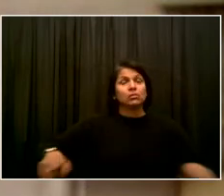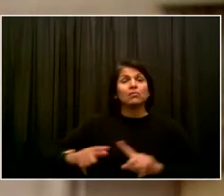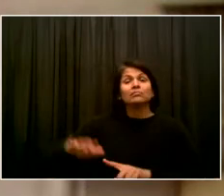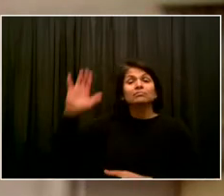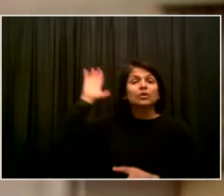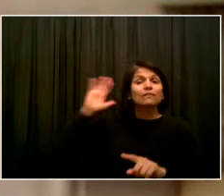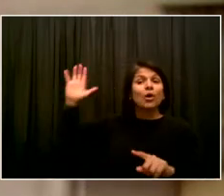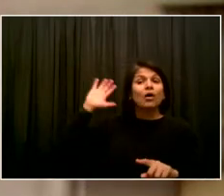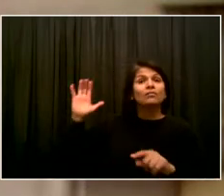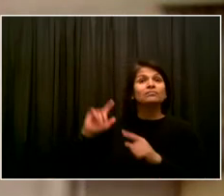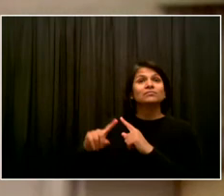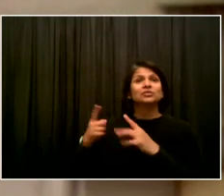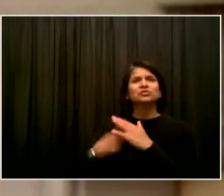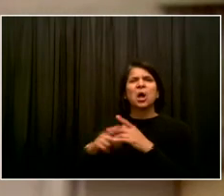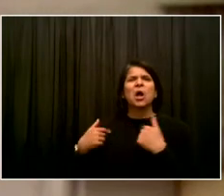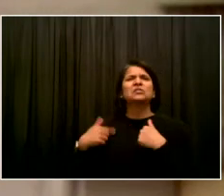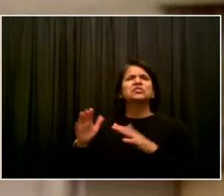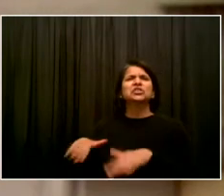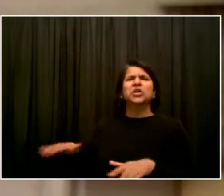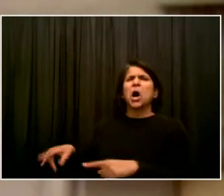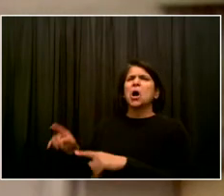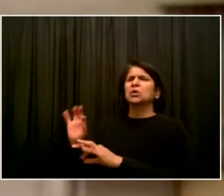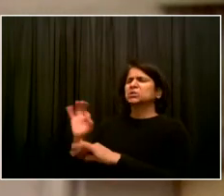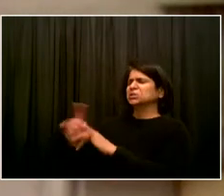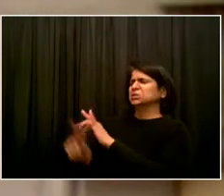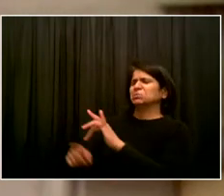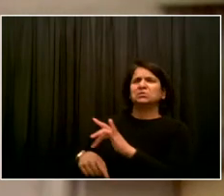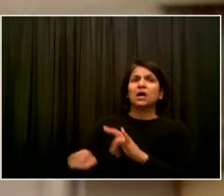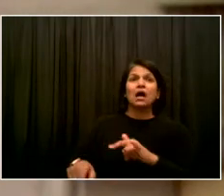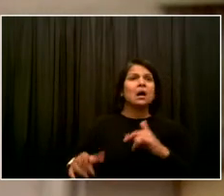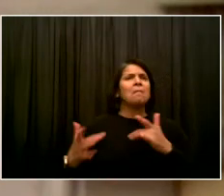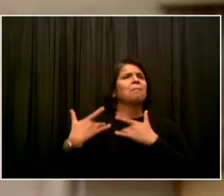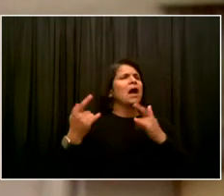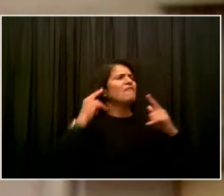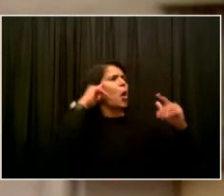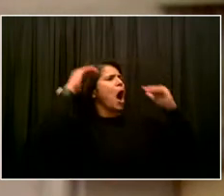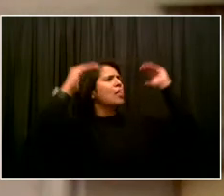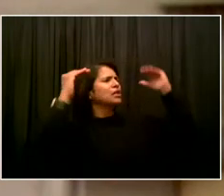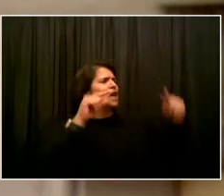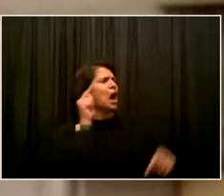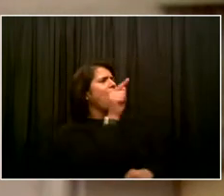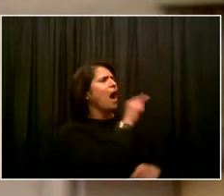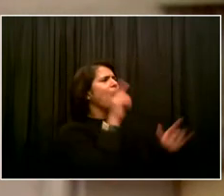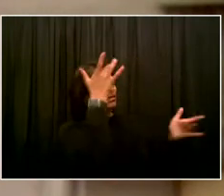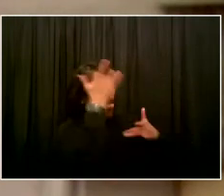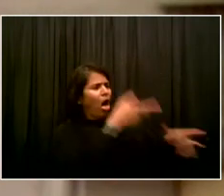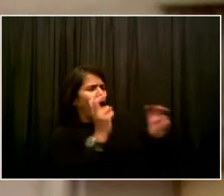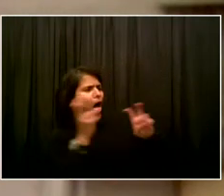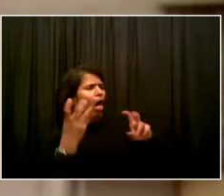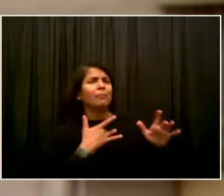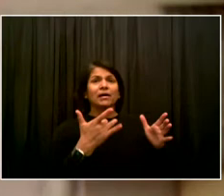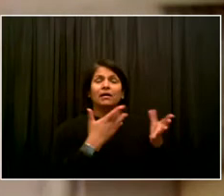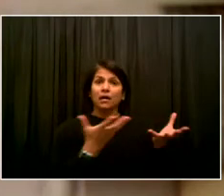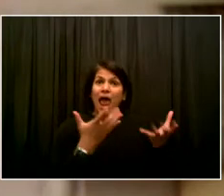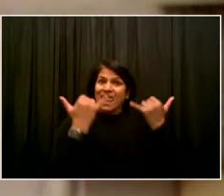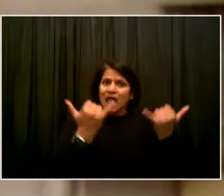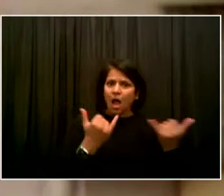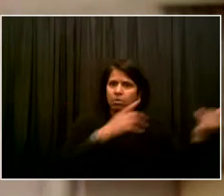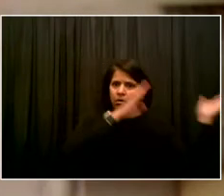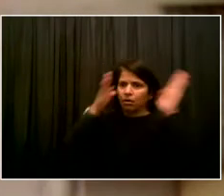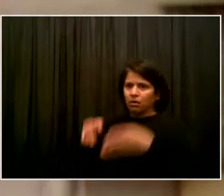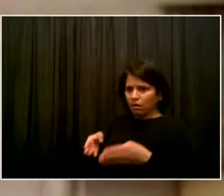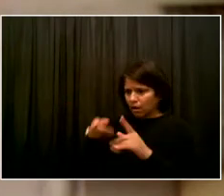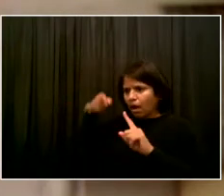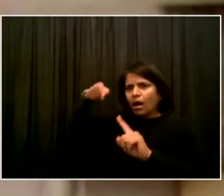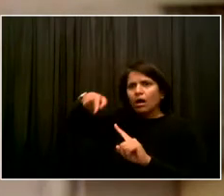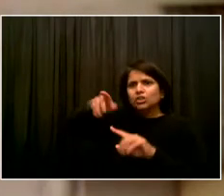but the ones who are getting severely sick are so far only the unvaccinated children. So that should be the message you need to know